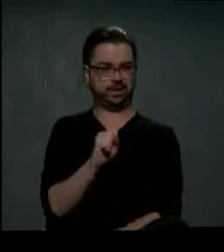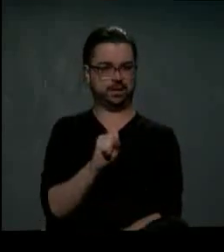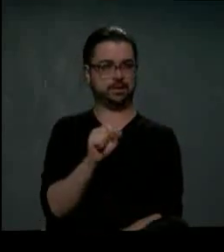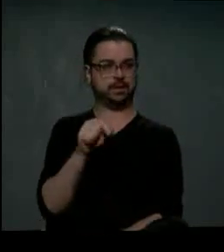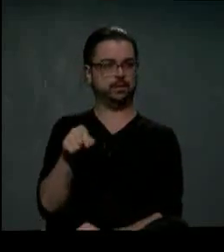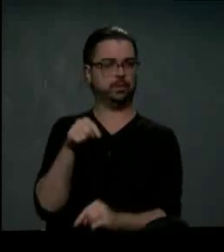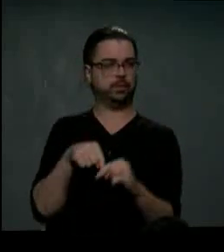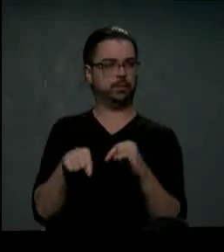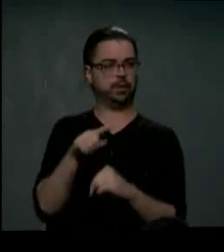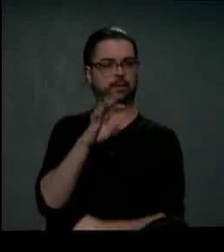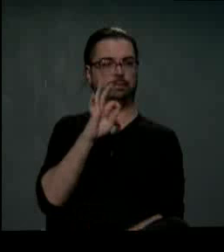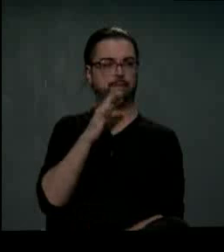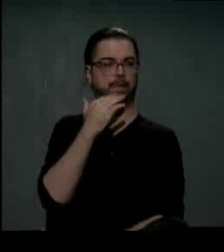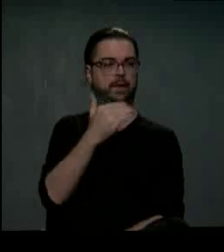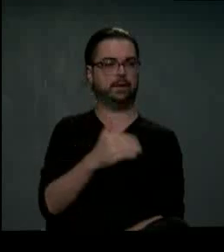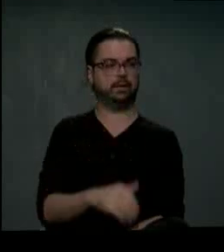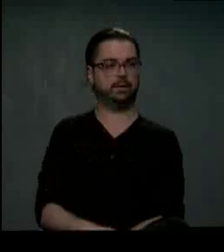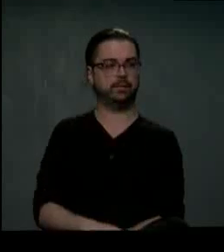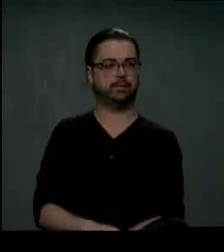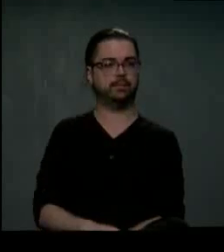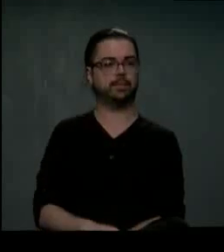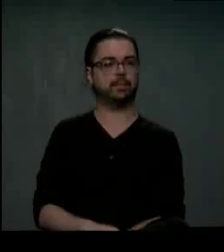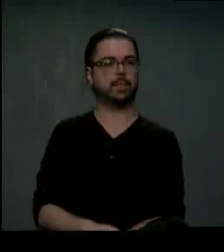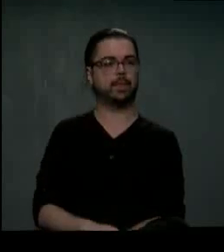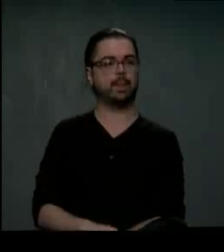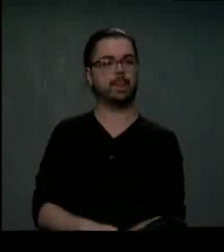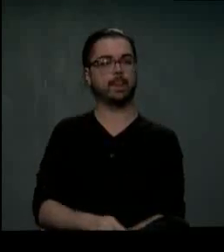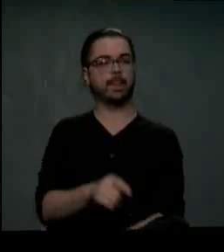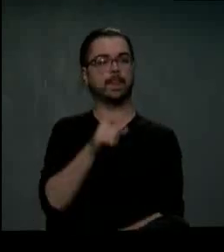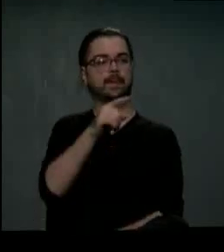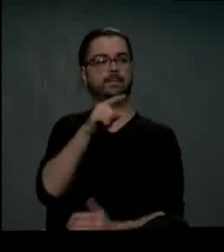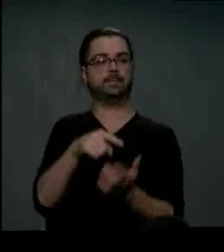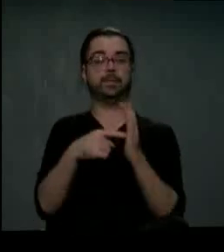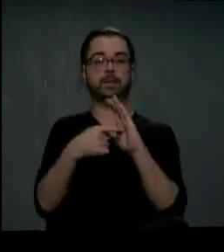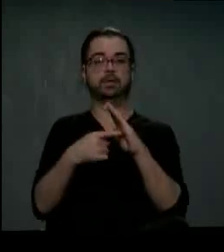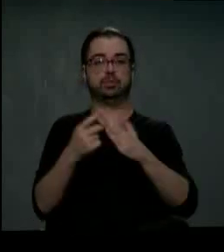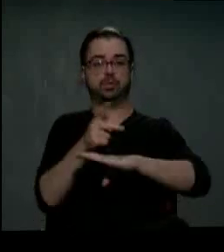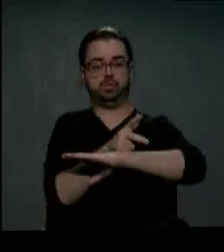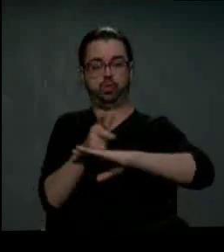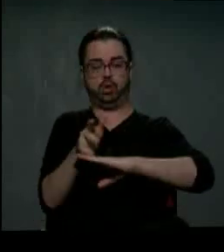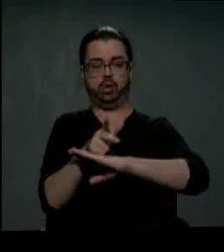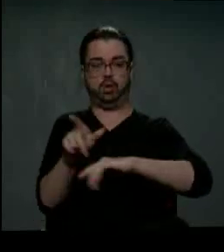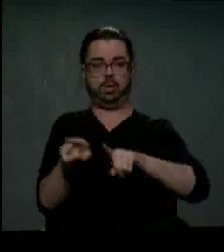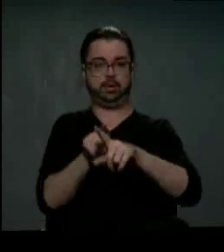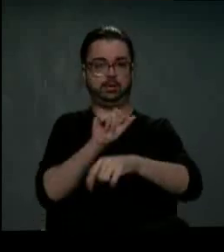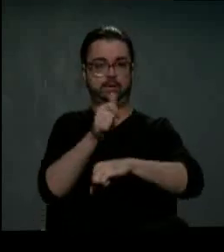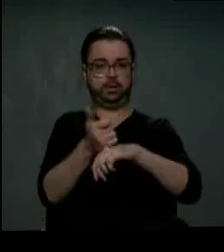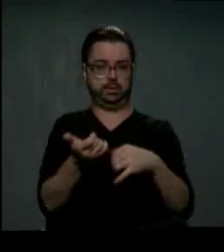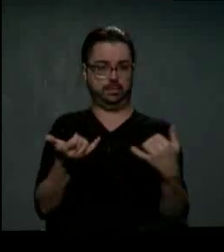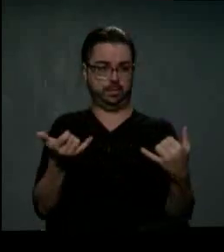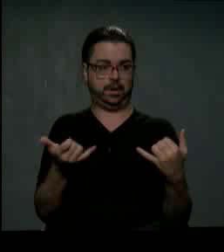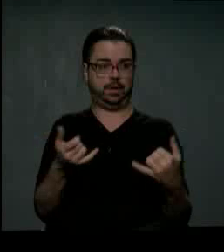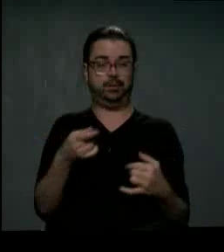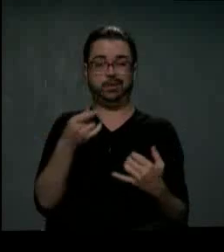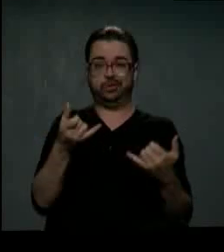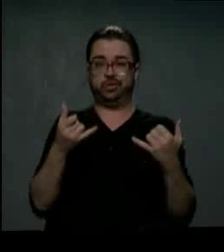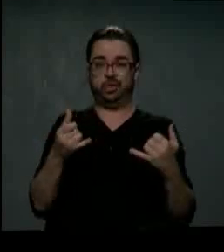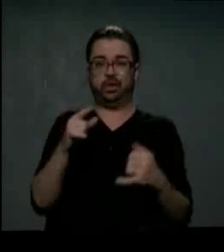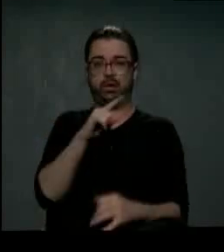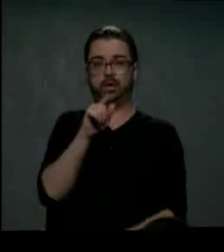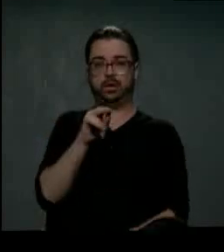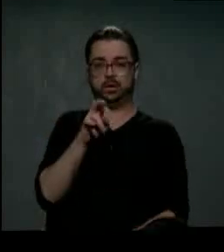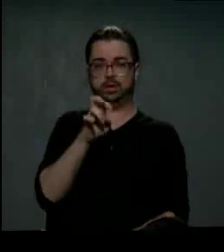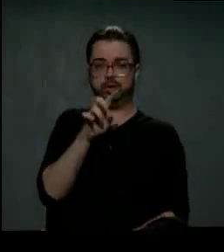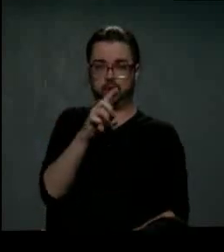to this? Thank you. This actually shows the parking lot as it is now. And the property is currently zoned for a